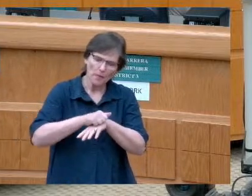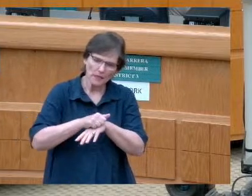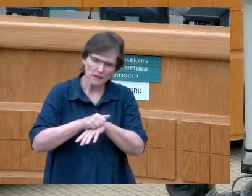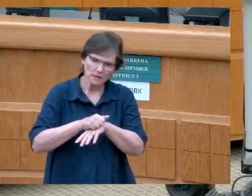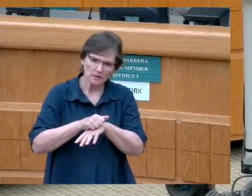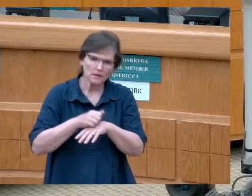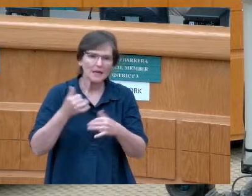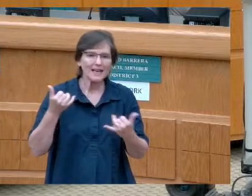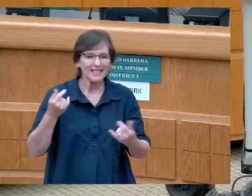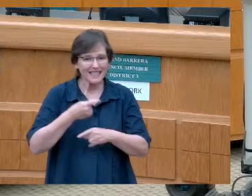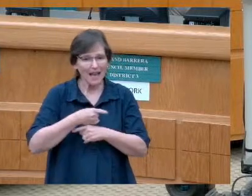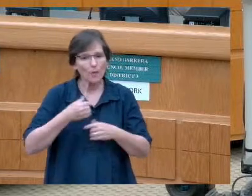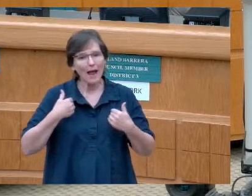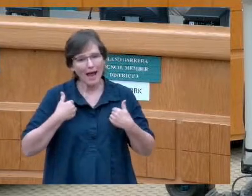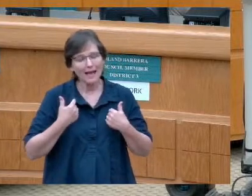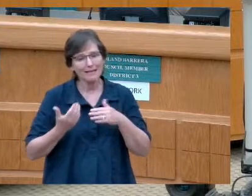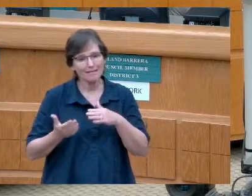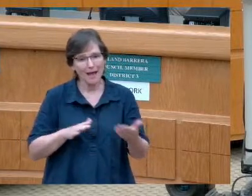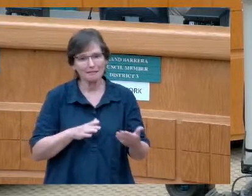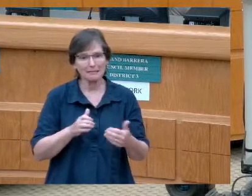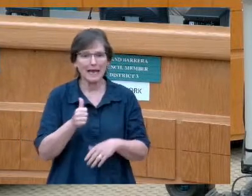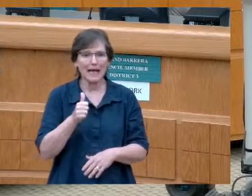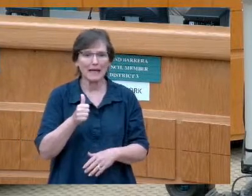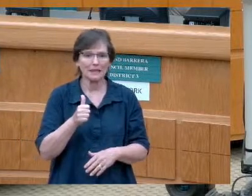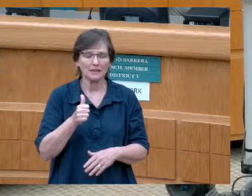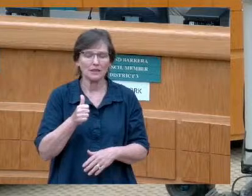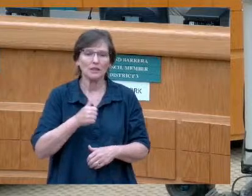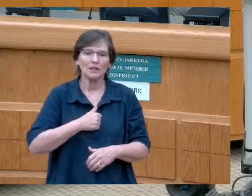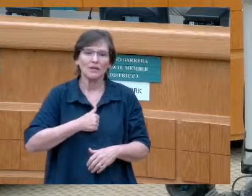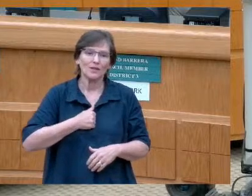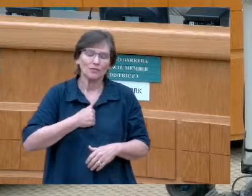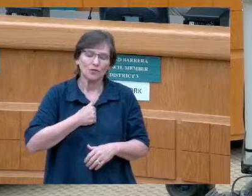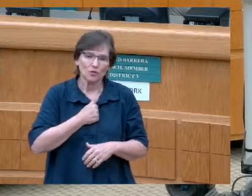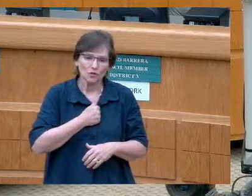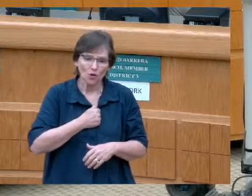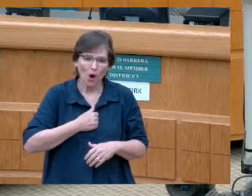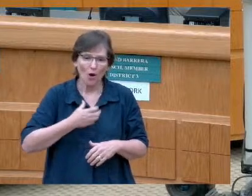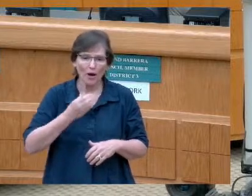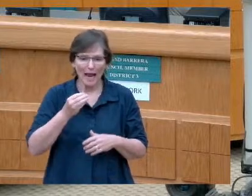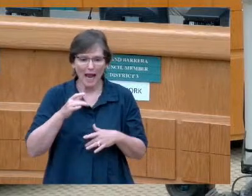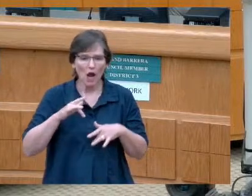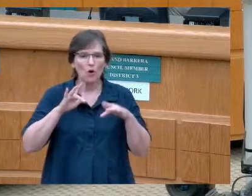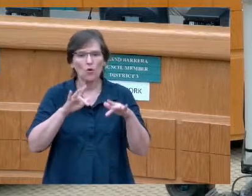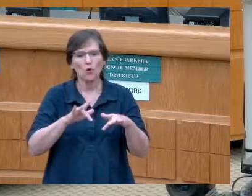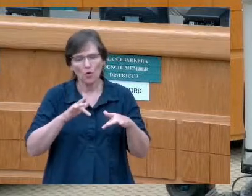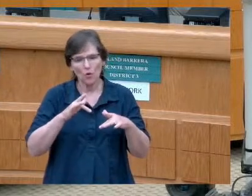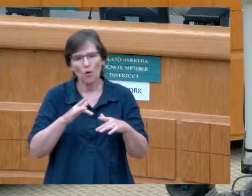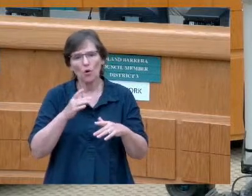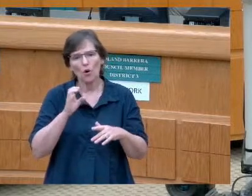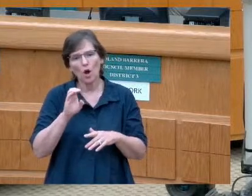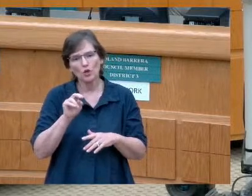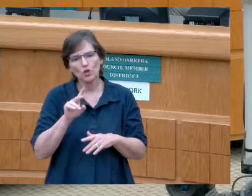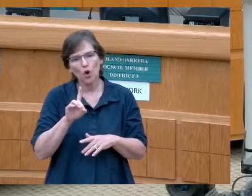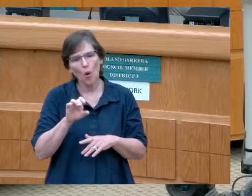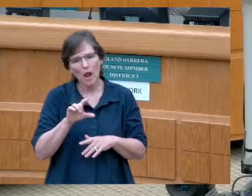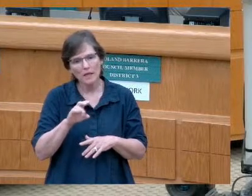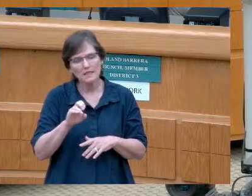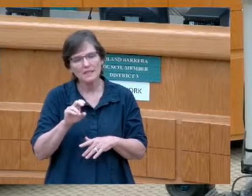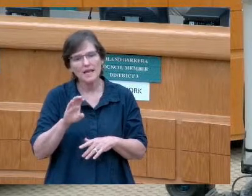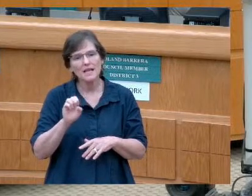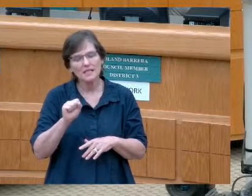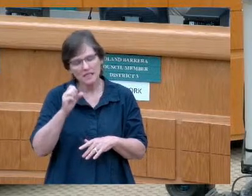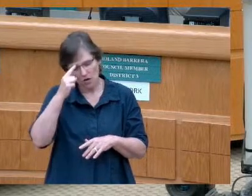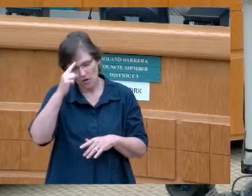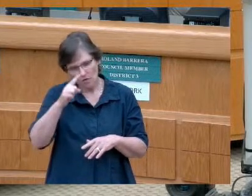Our condolences do go out to their family and friends of the deceased. While COVID-19 cases have definitely